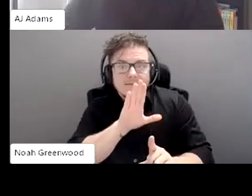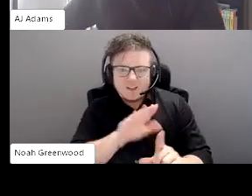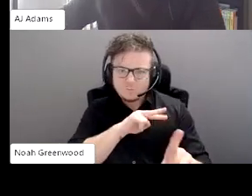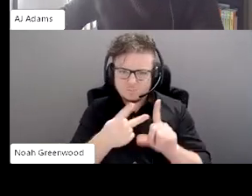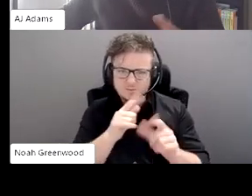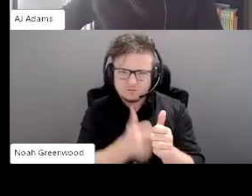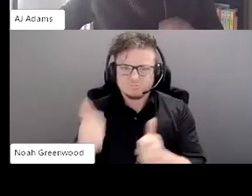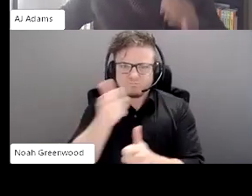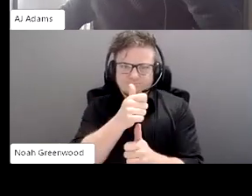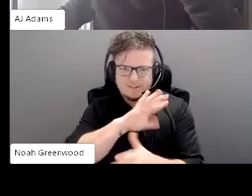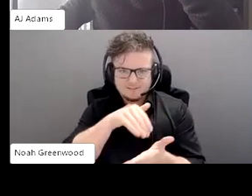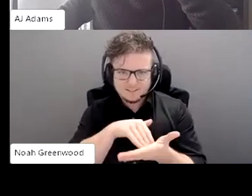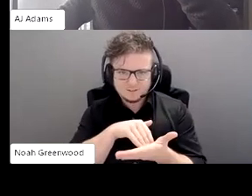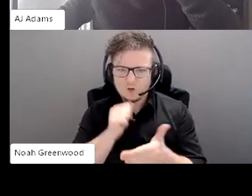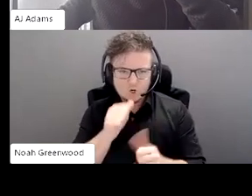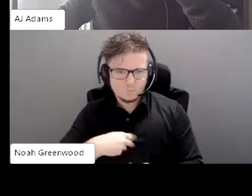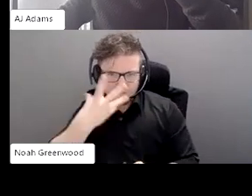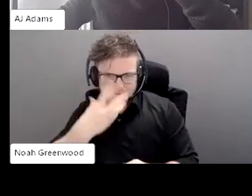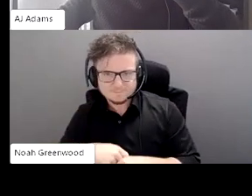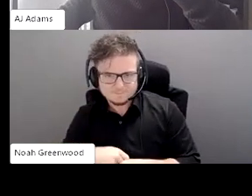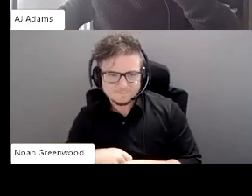racialized, and living with dementia.